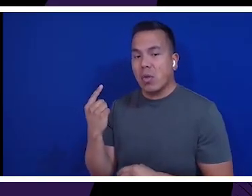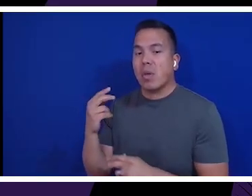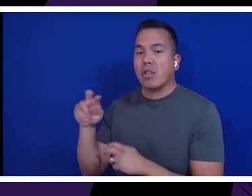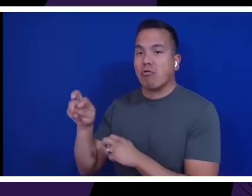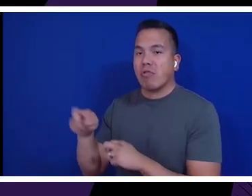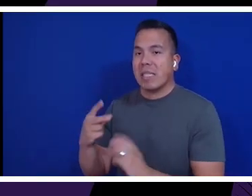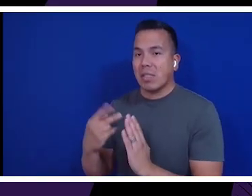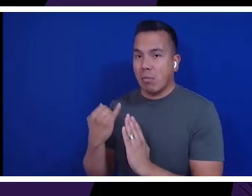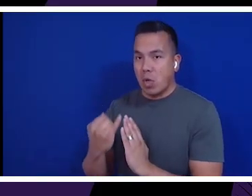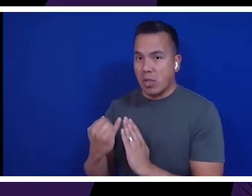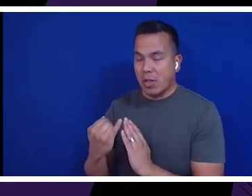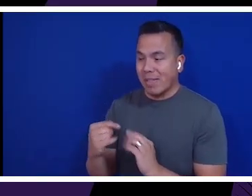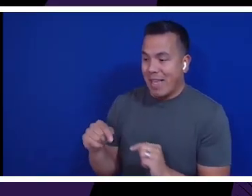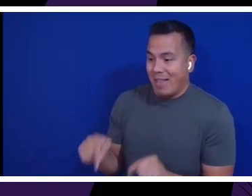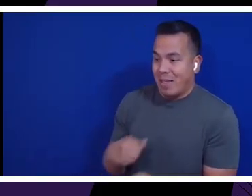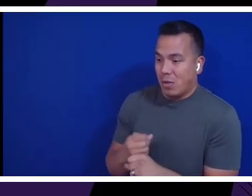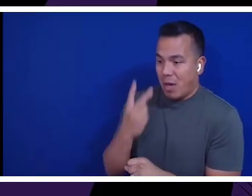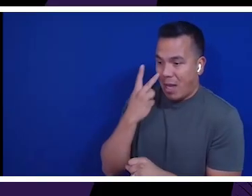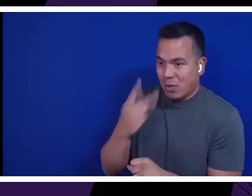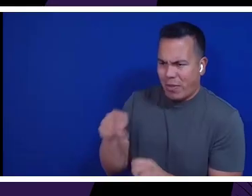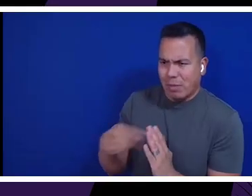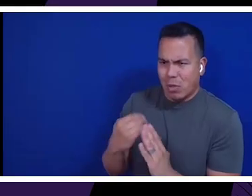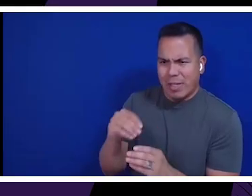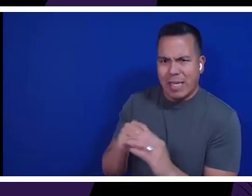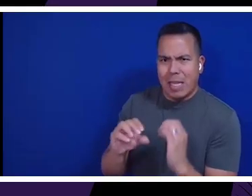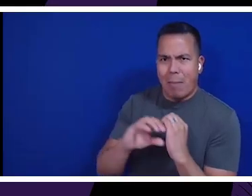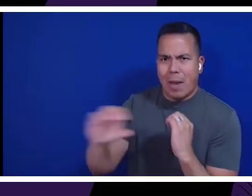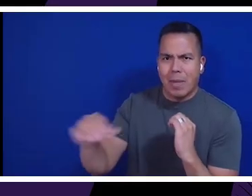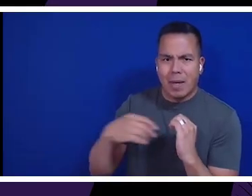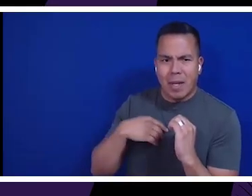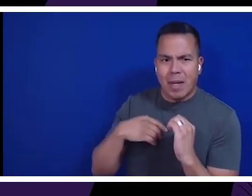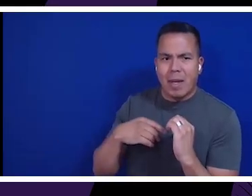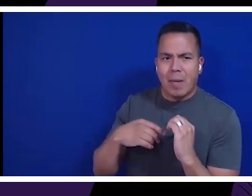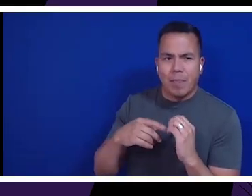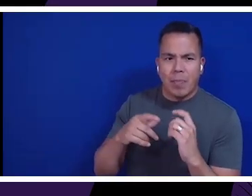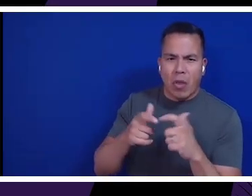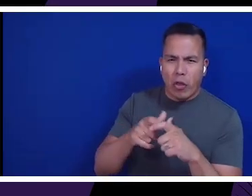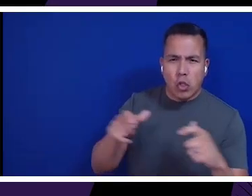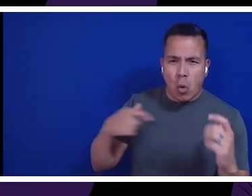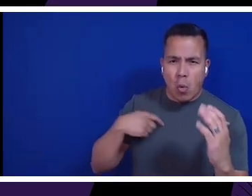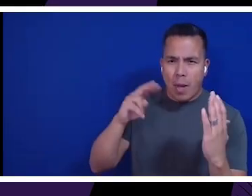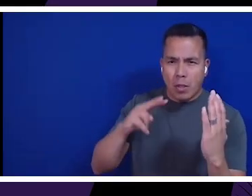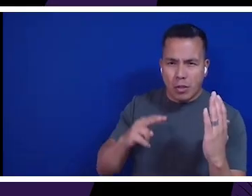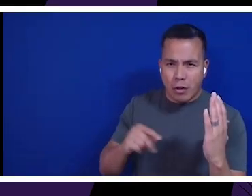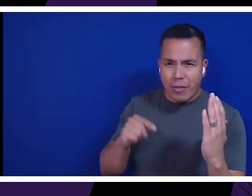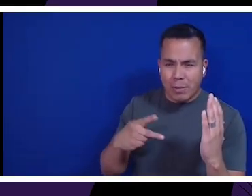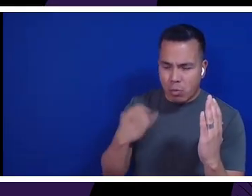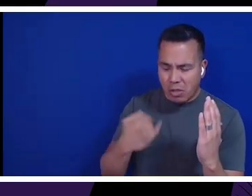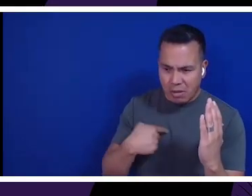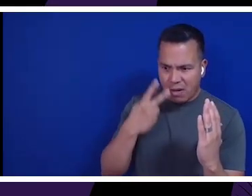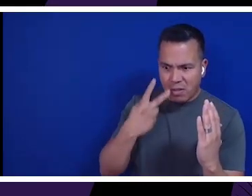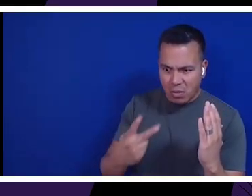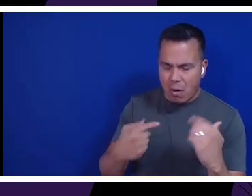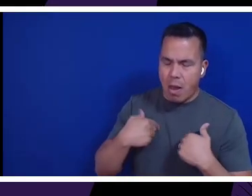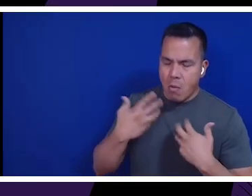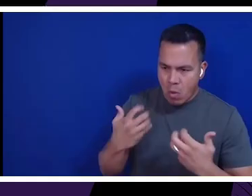this project was in the pipeline, especially initially the scope was only for reference, but when I saw this project, I was like, this is something which I want to